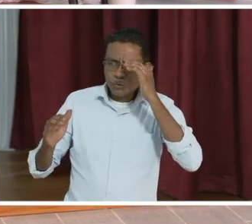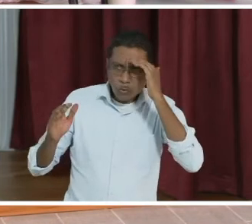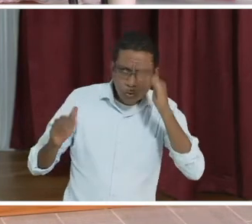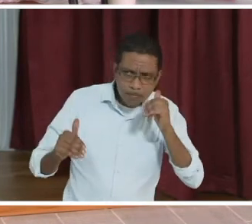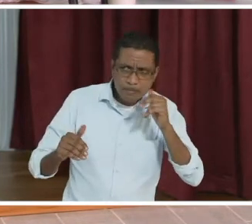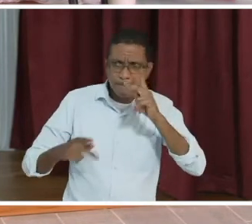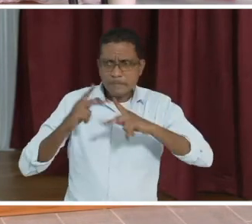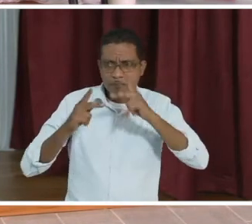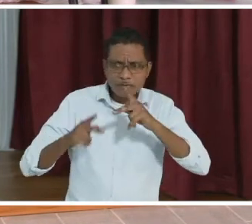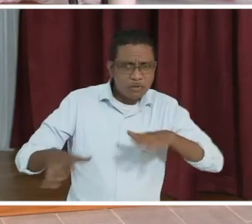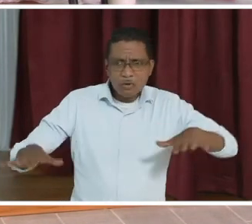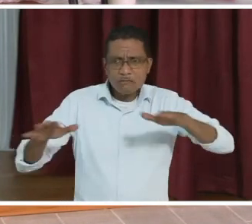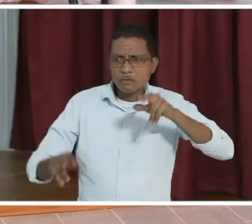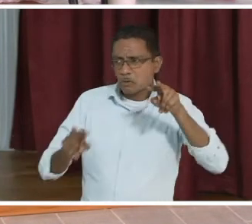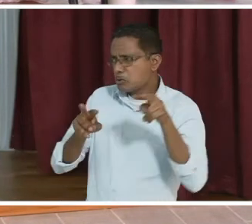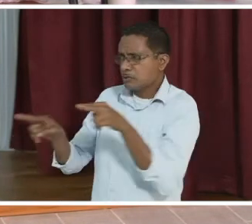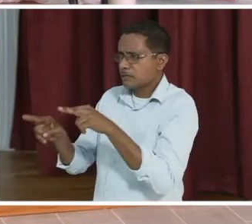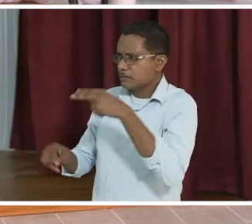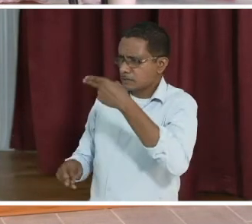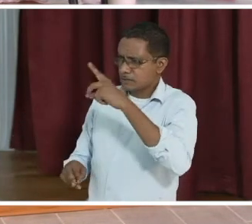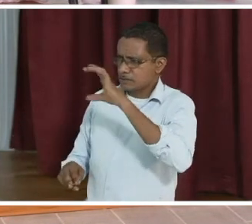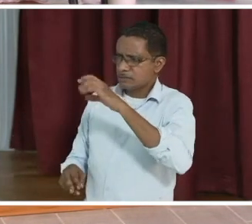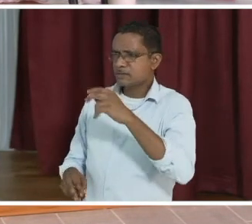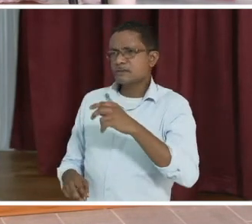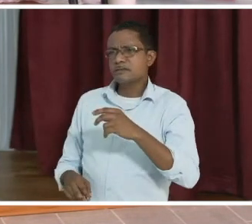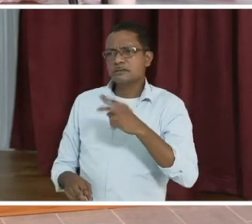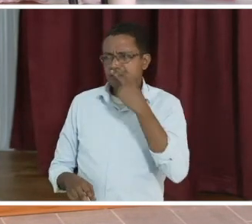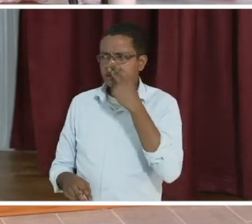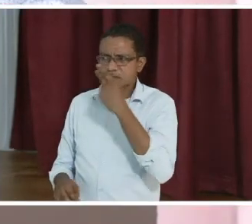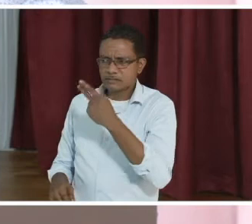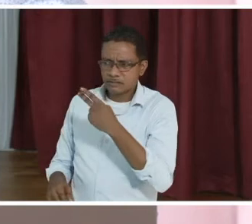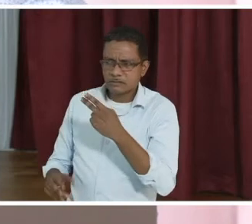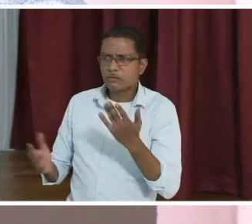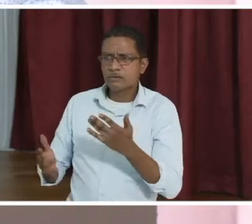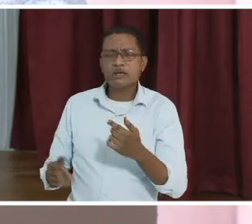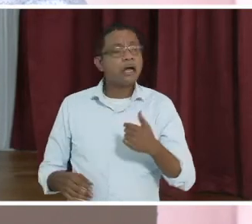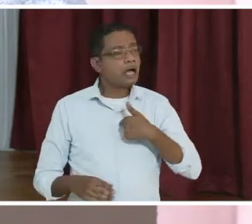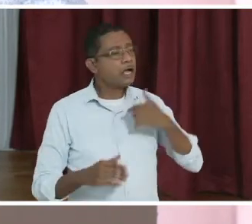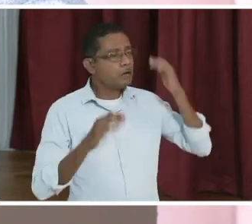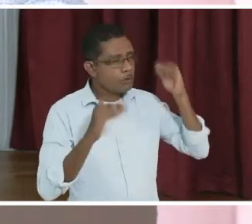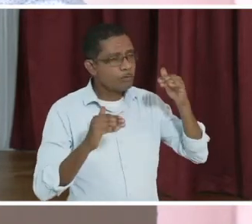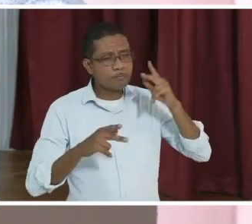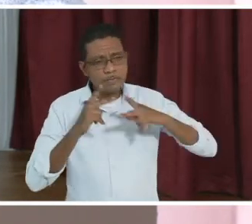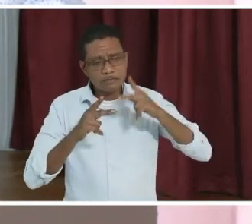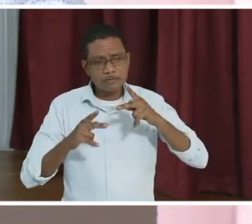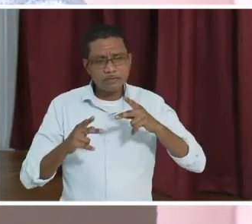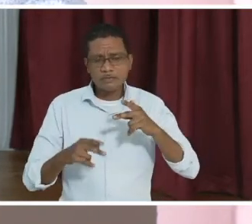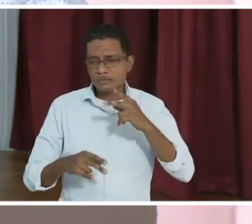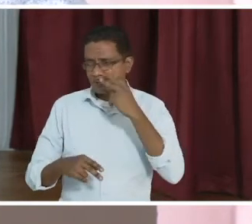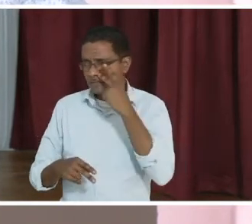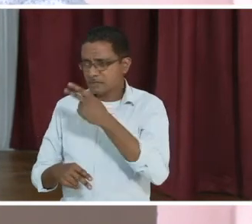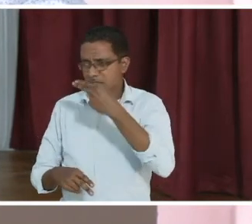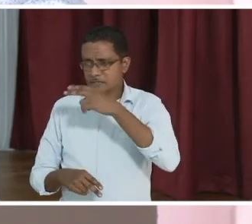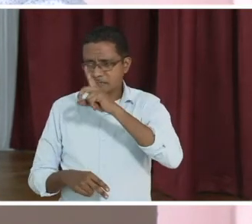the HDC? Well, I hope that the public views the HDC and, they take this information today